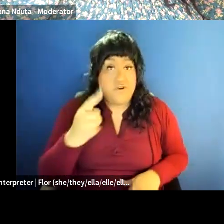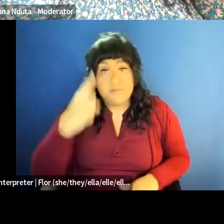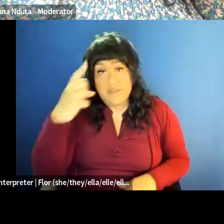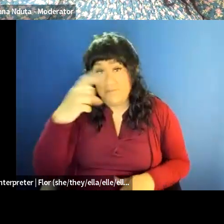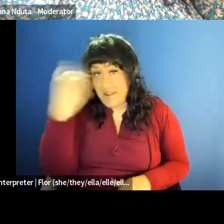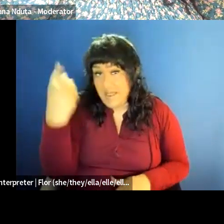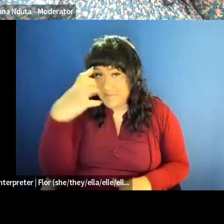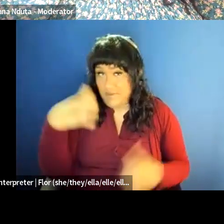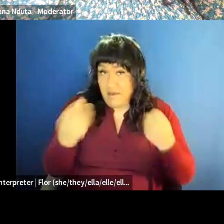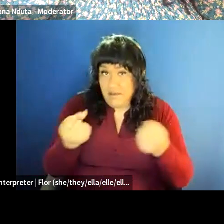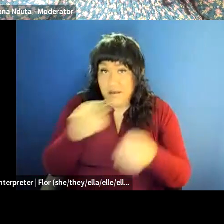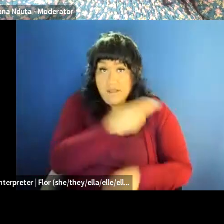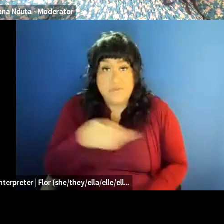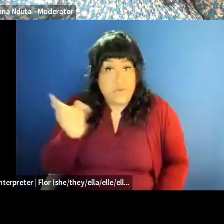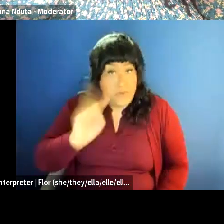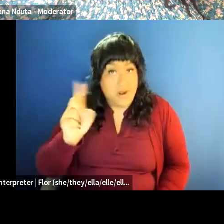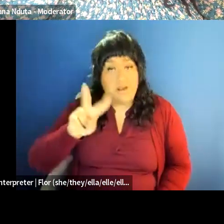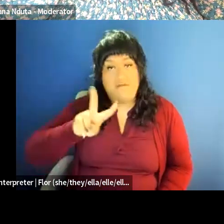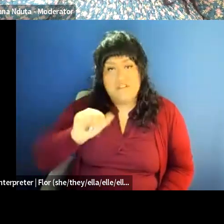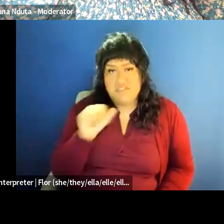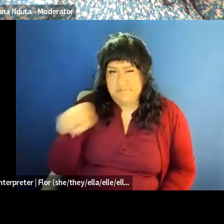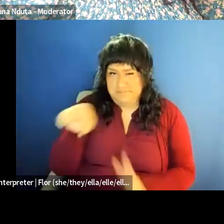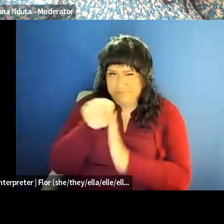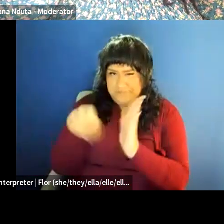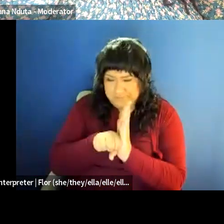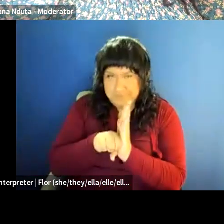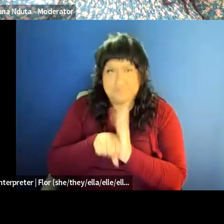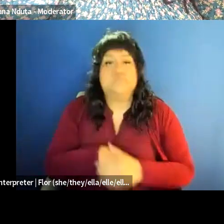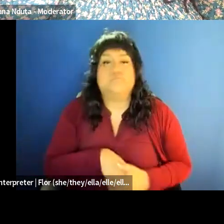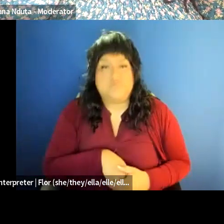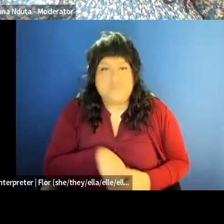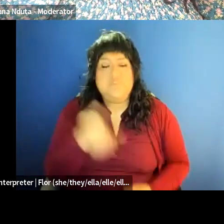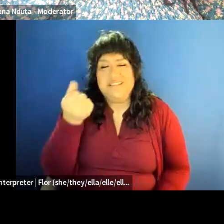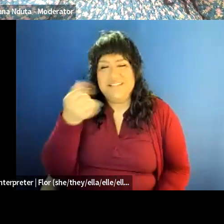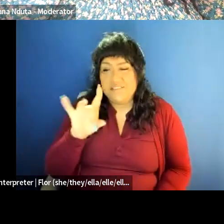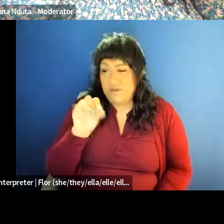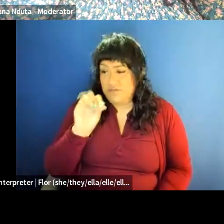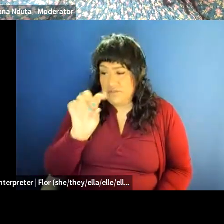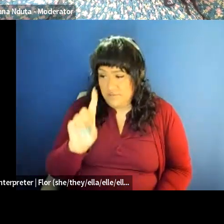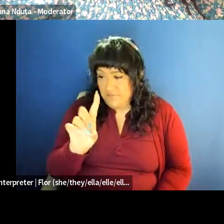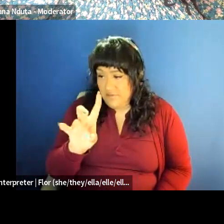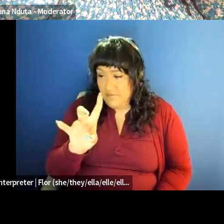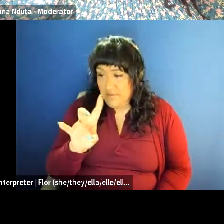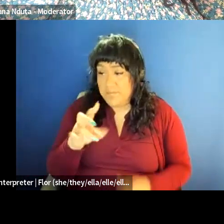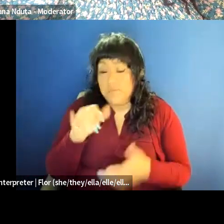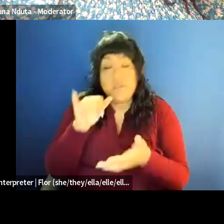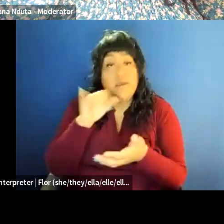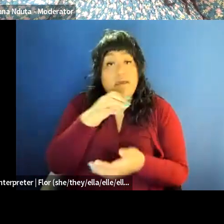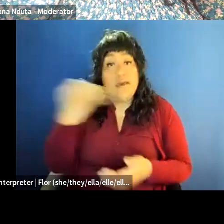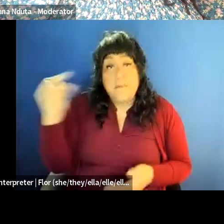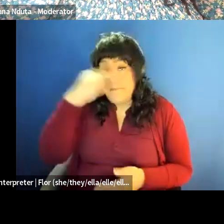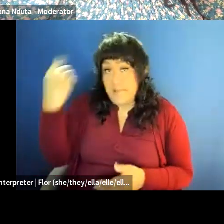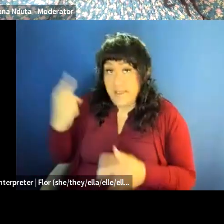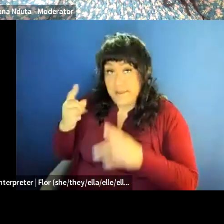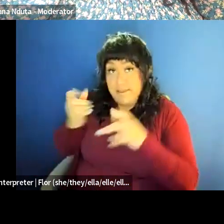1807 in Virginia. Prominent physicians have propagated ideas of mental illness in Black